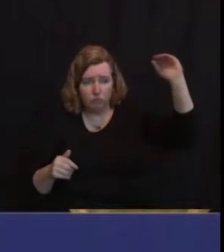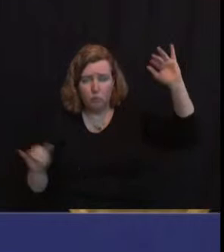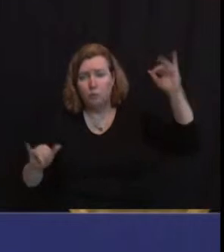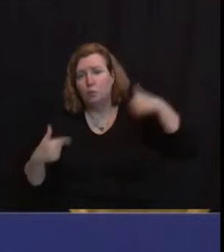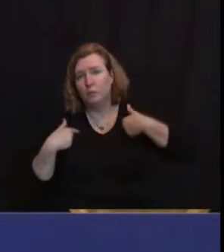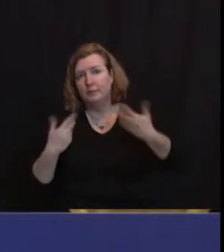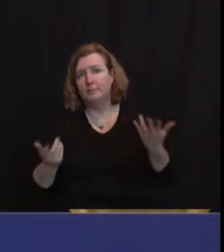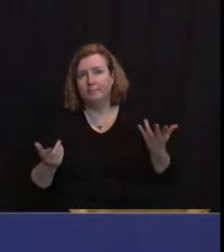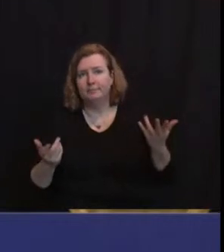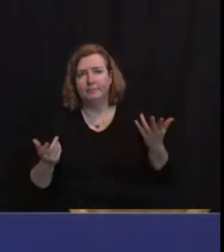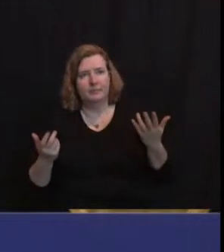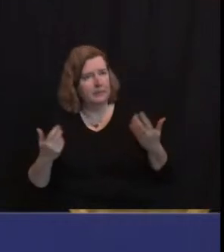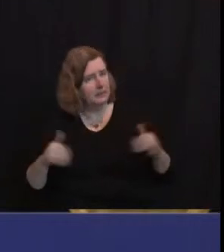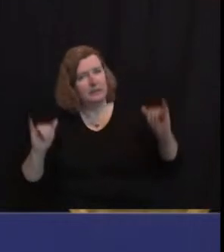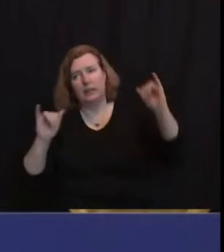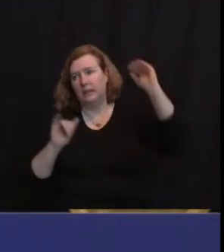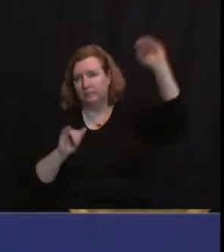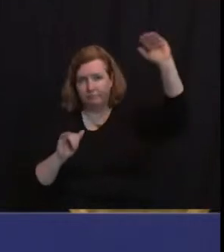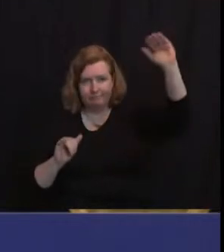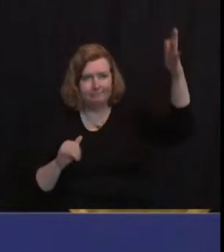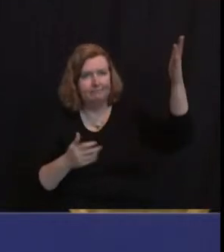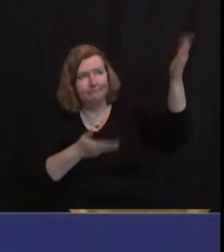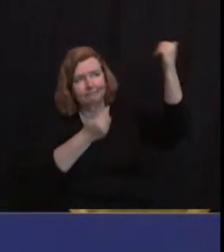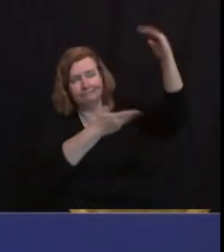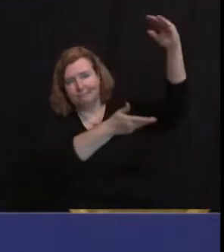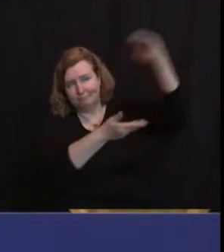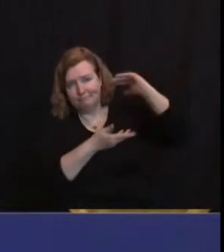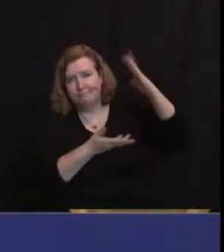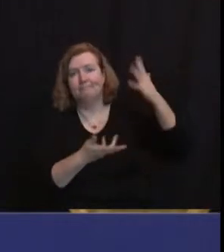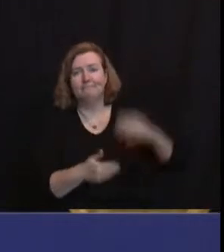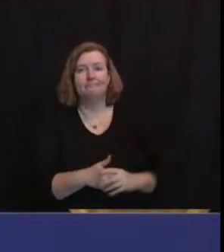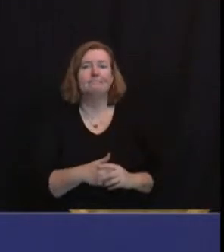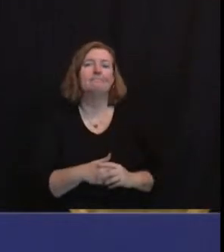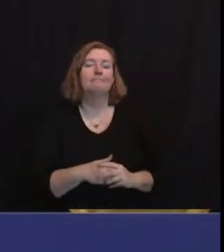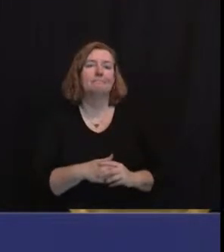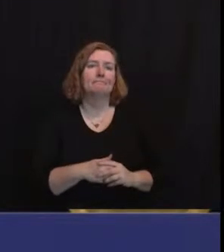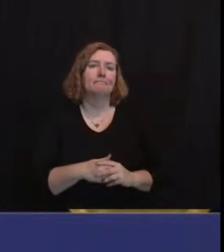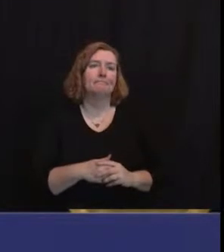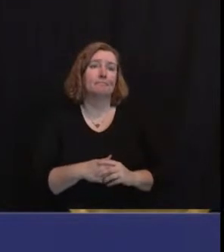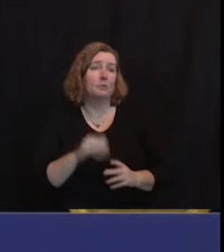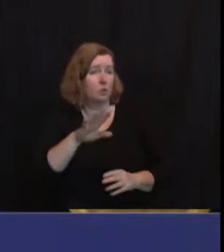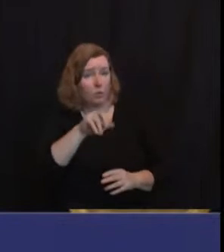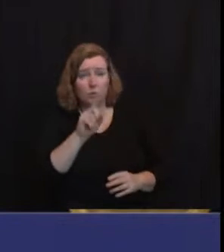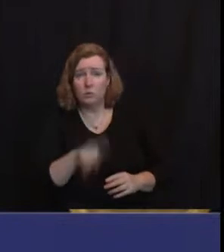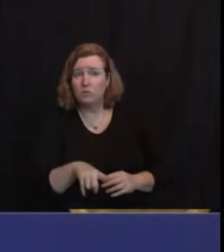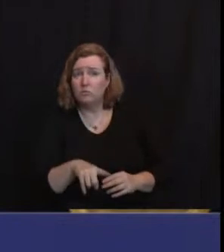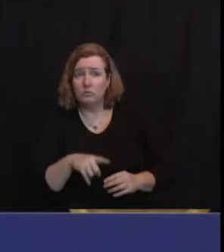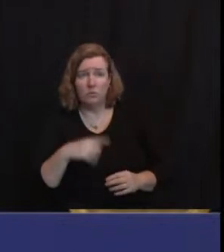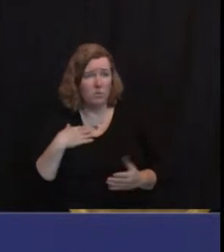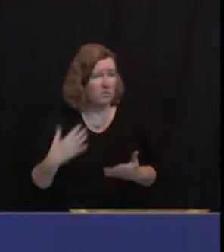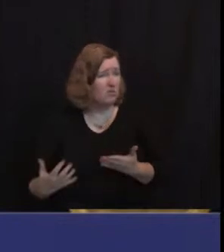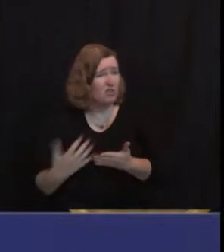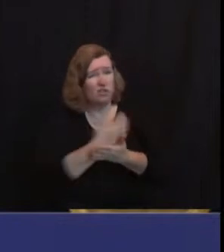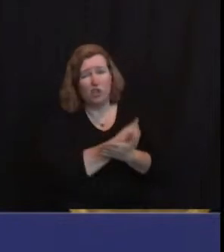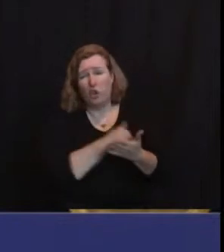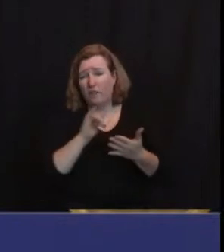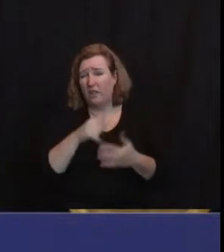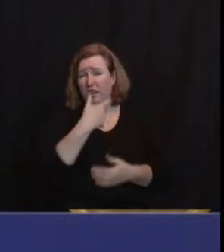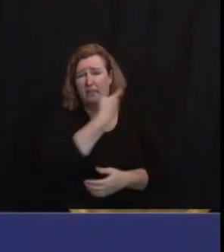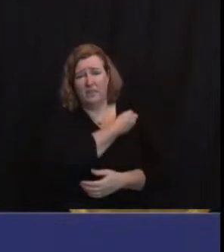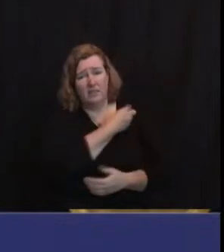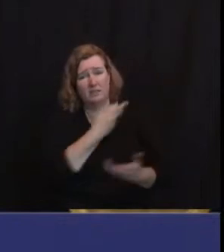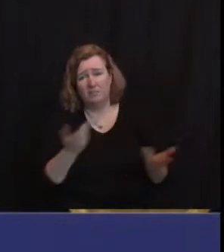to make that. And the premise of your question is very valid. We think we deserve it, and we'll continue to make it. I